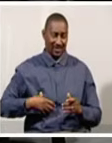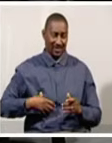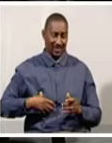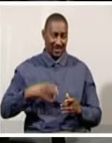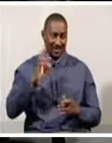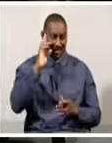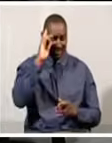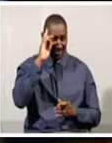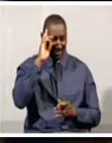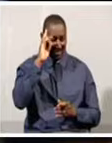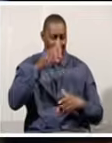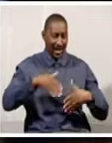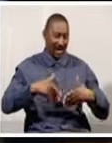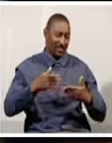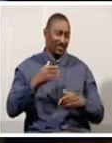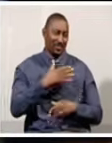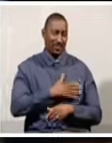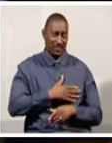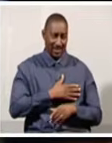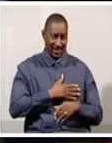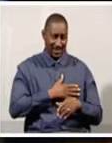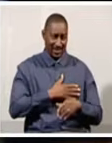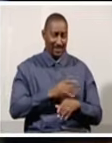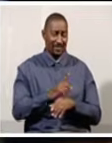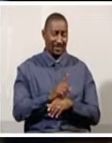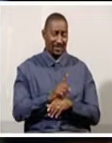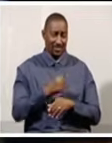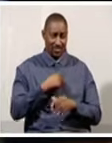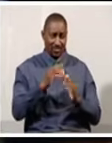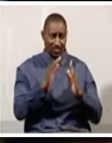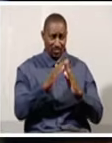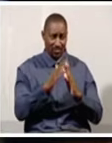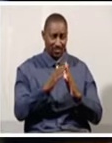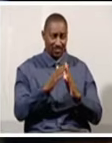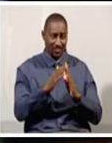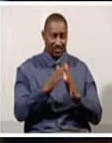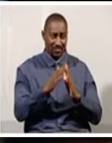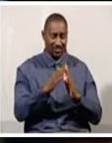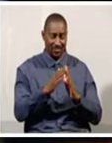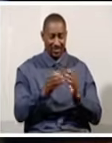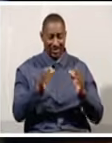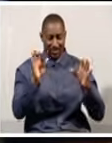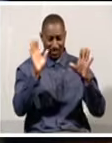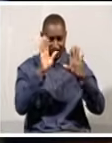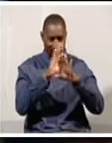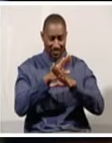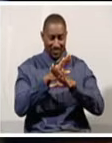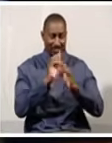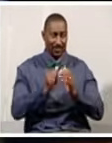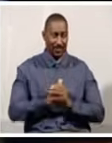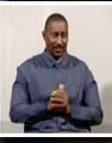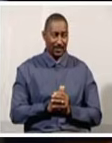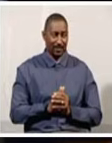around it? I was at home. I was at home with a few friends. It was round about midnight.